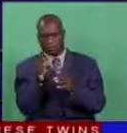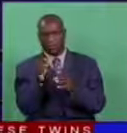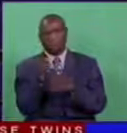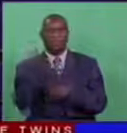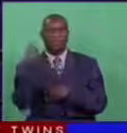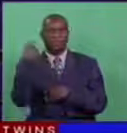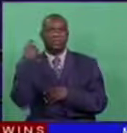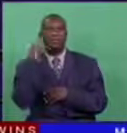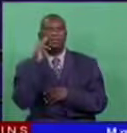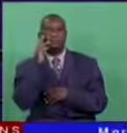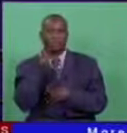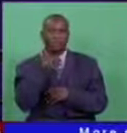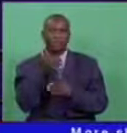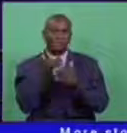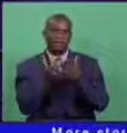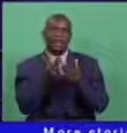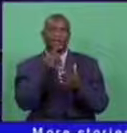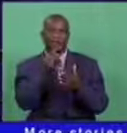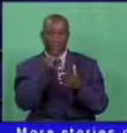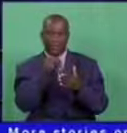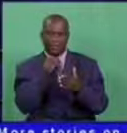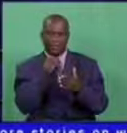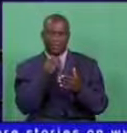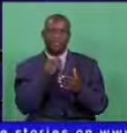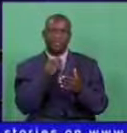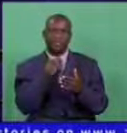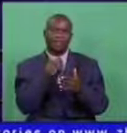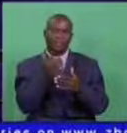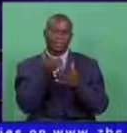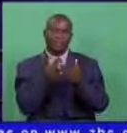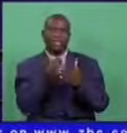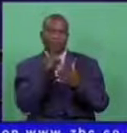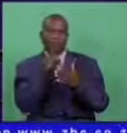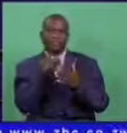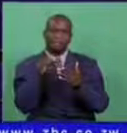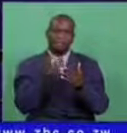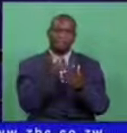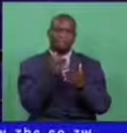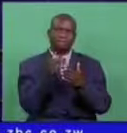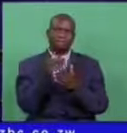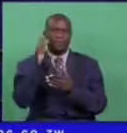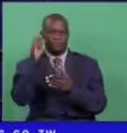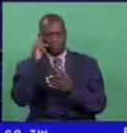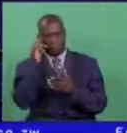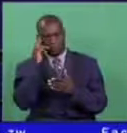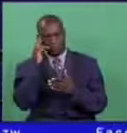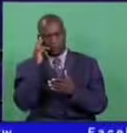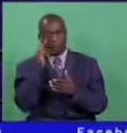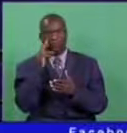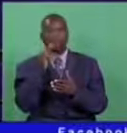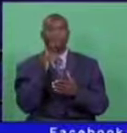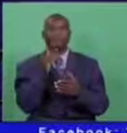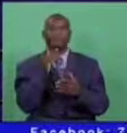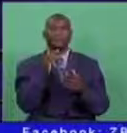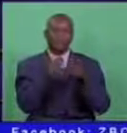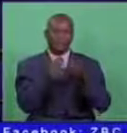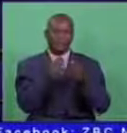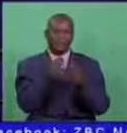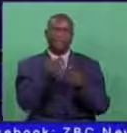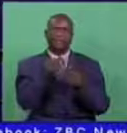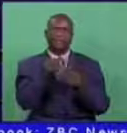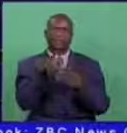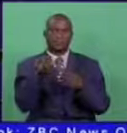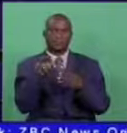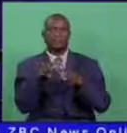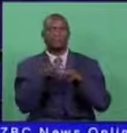case of a young man who killed. Those are some of very, very sad. So we are trying to foster the spirit of peace from